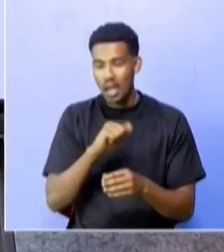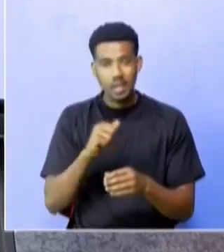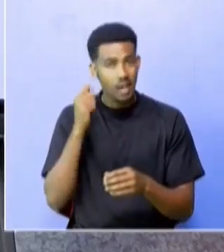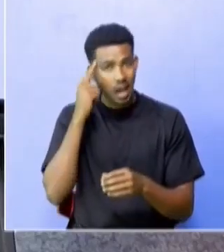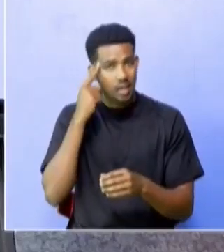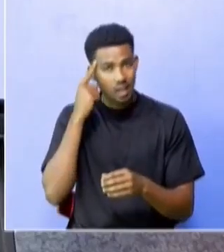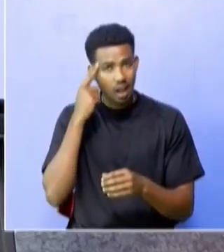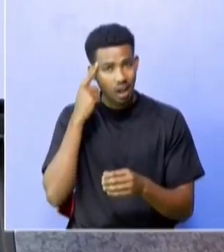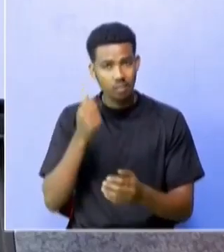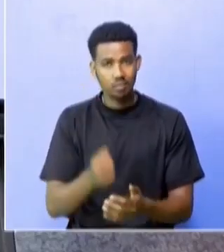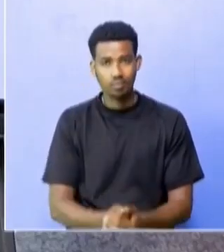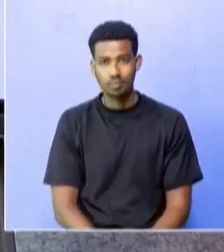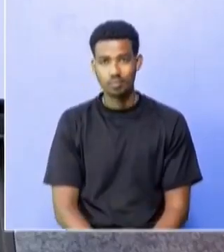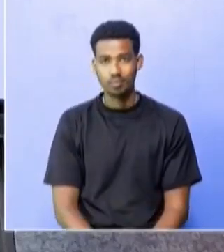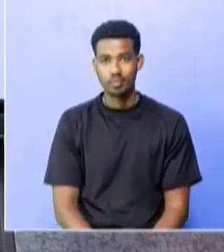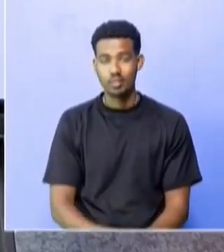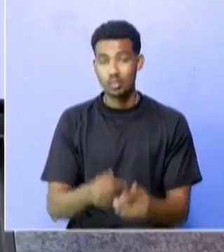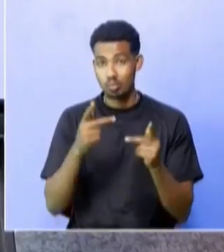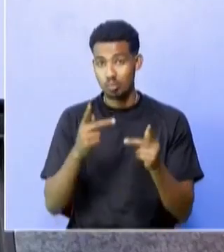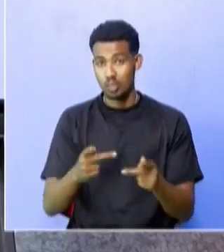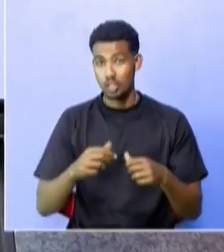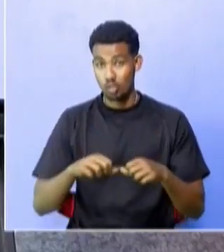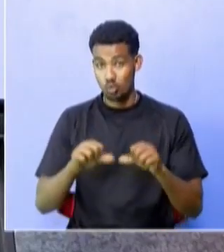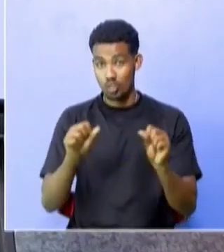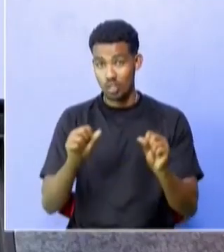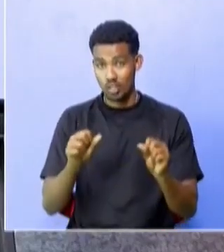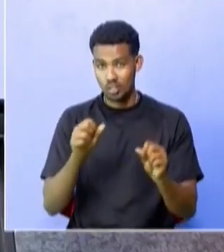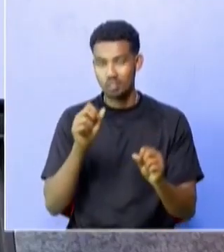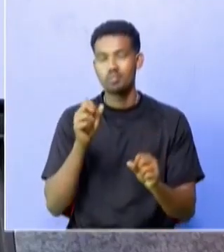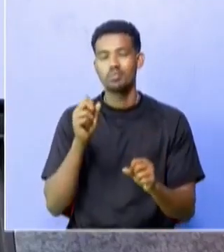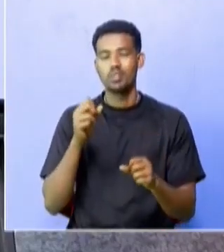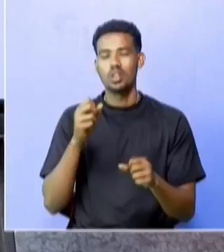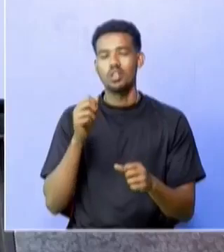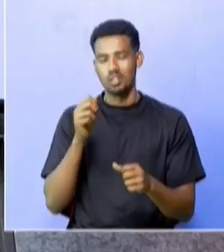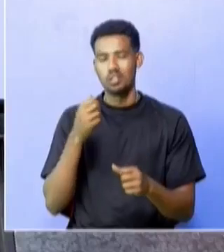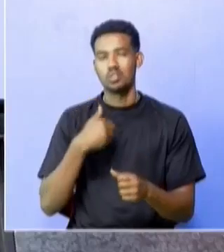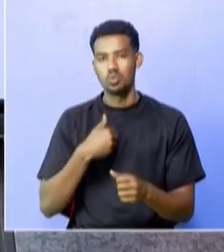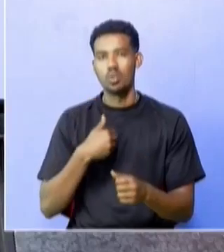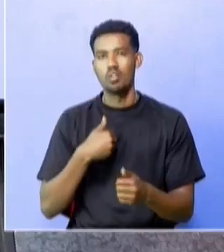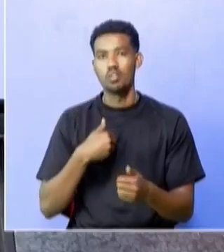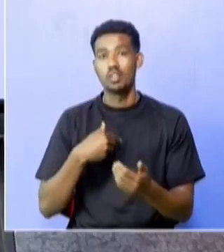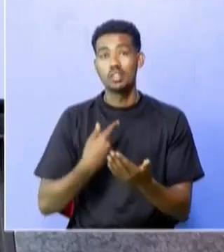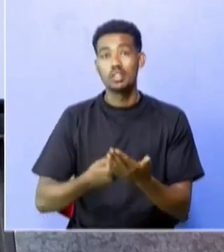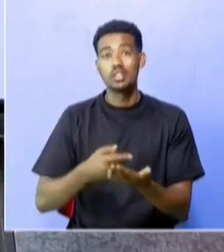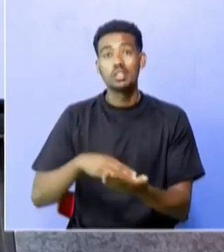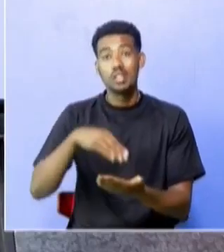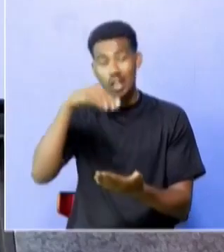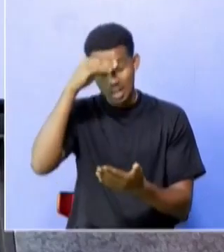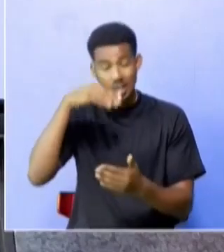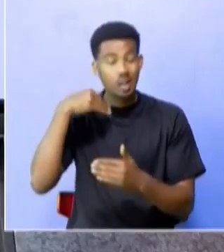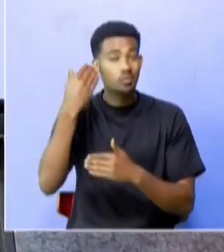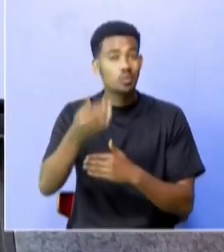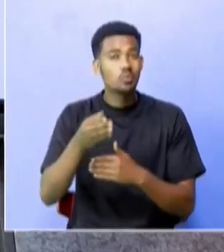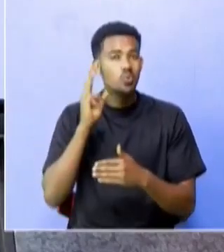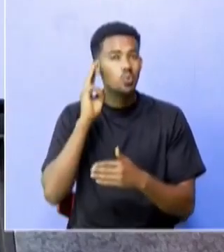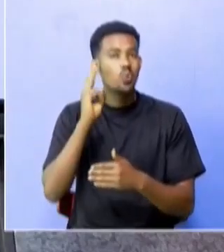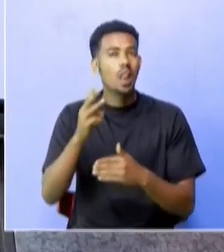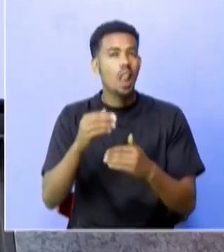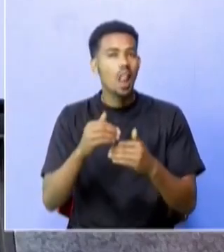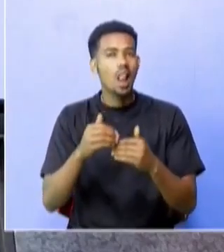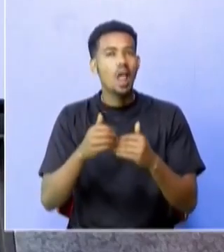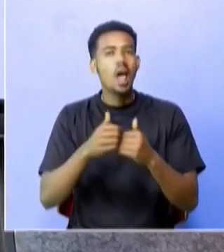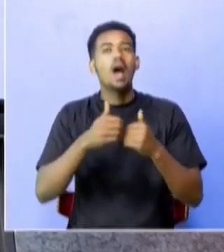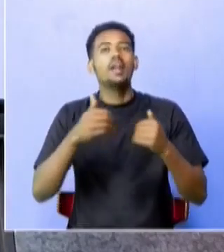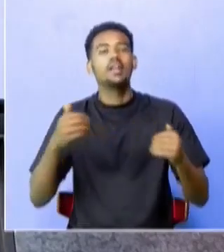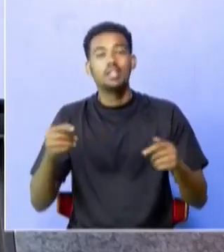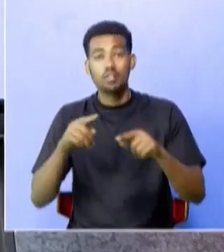tense? Of course you are. Students, after this lesson, you will identify the